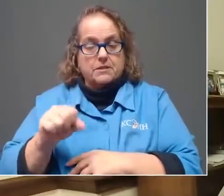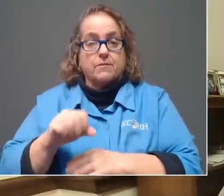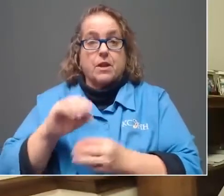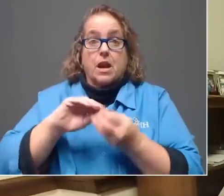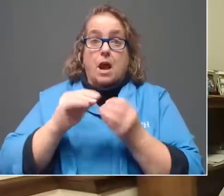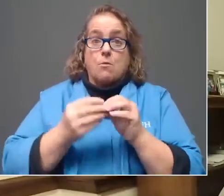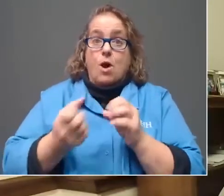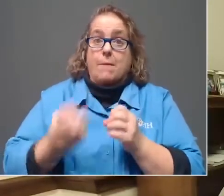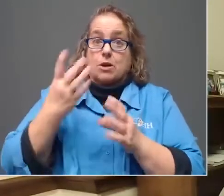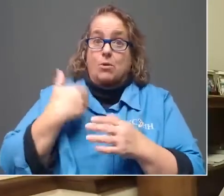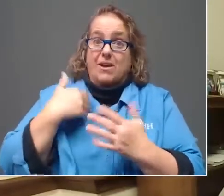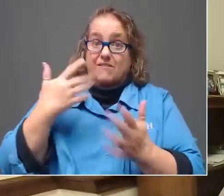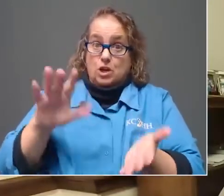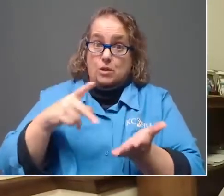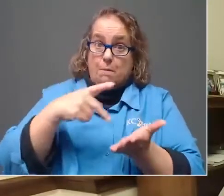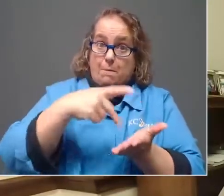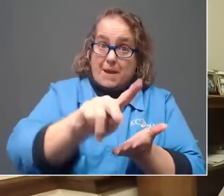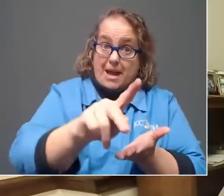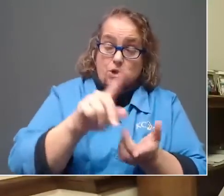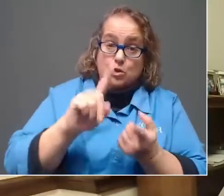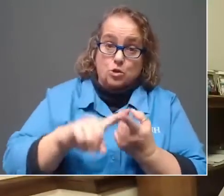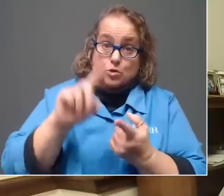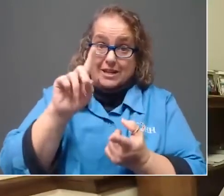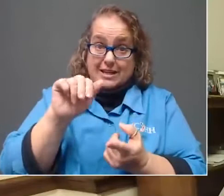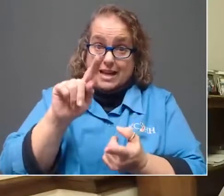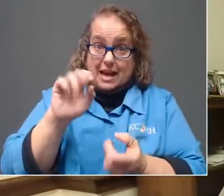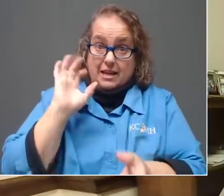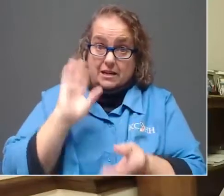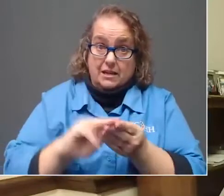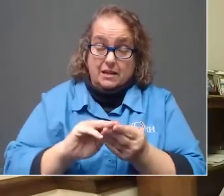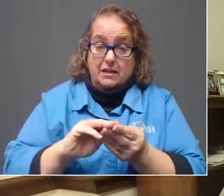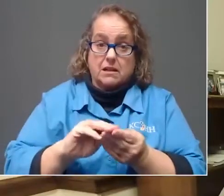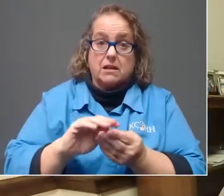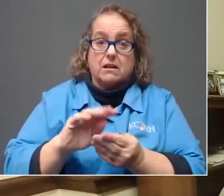are payable to date is almost